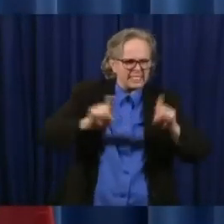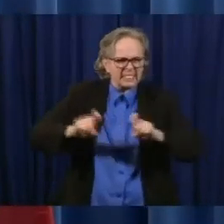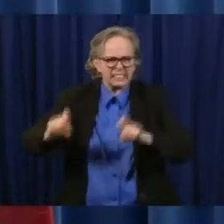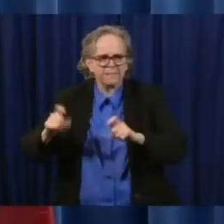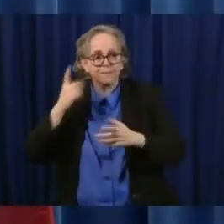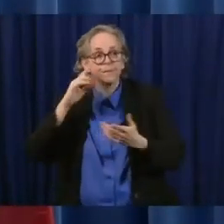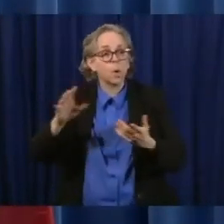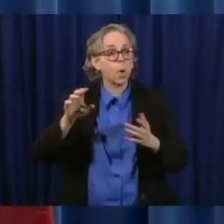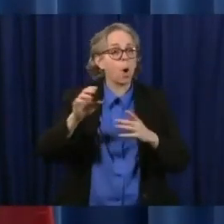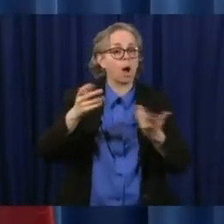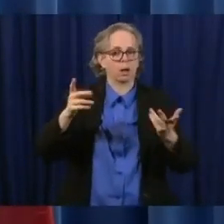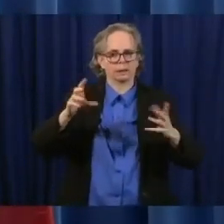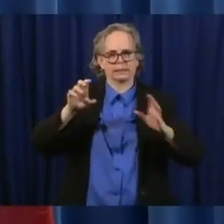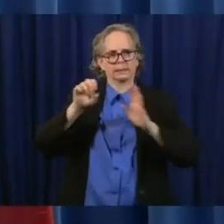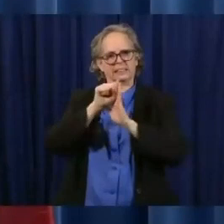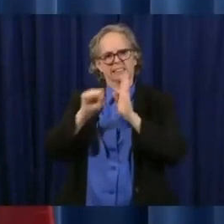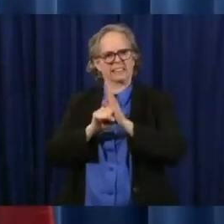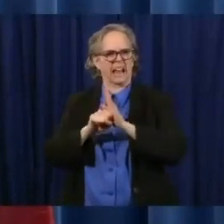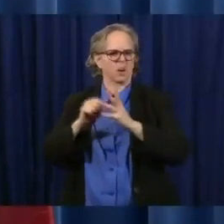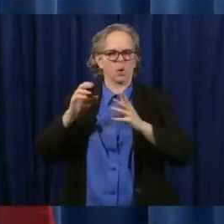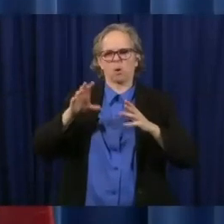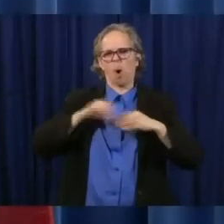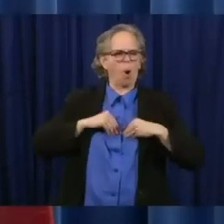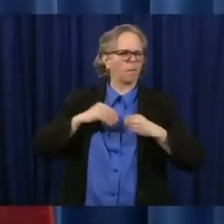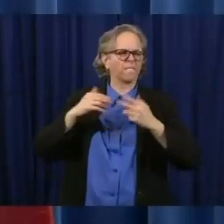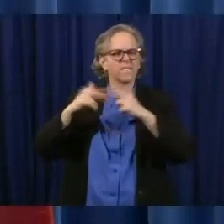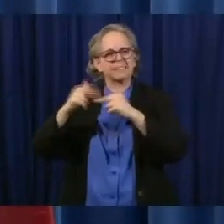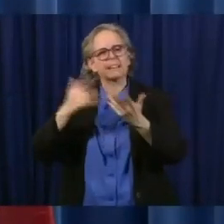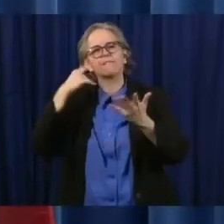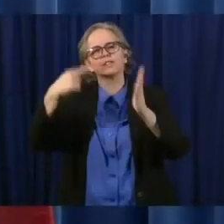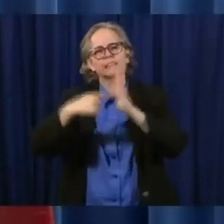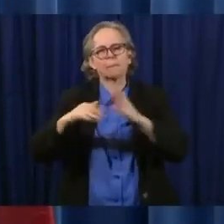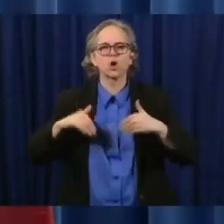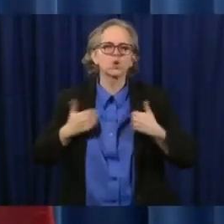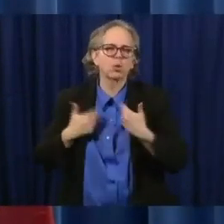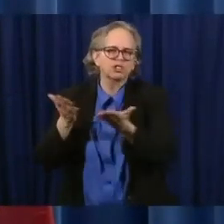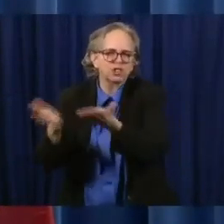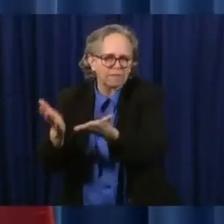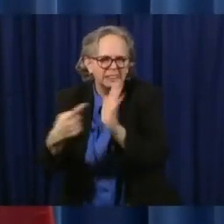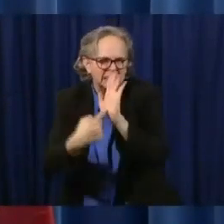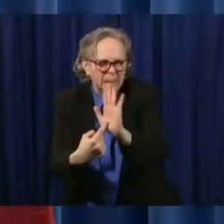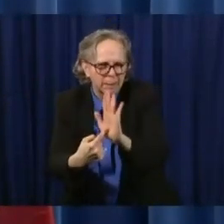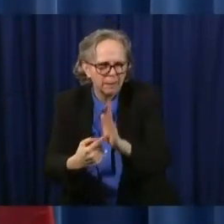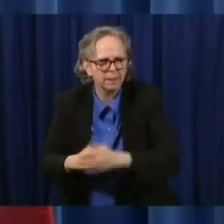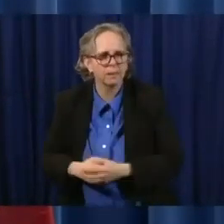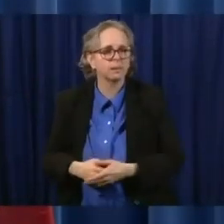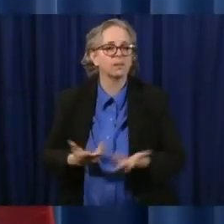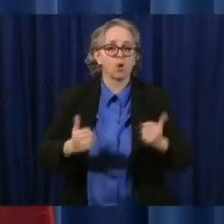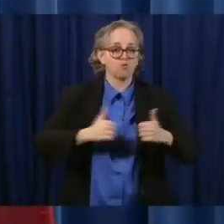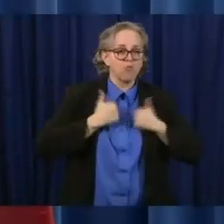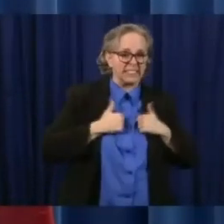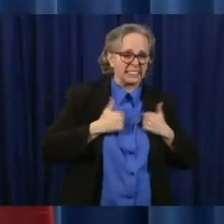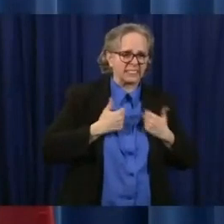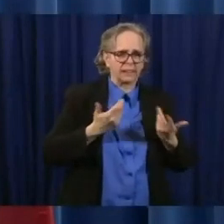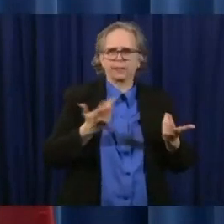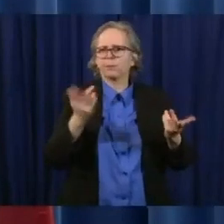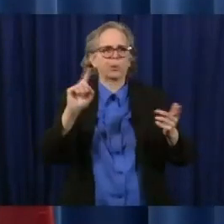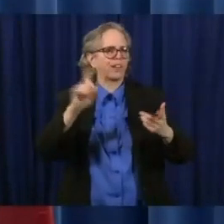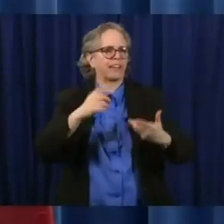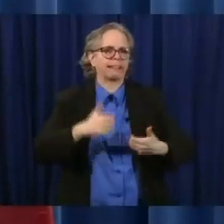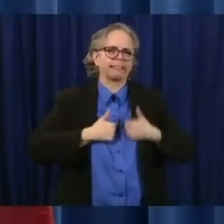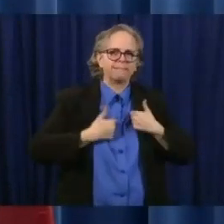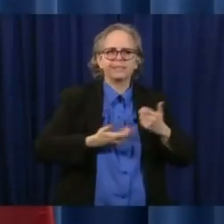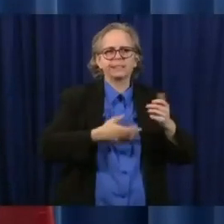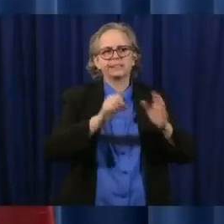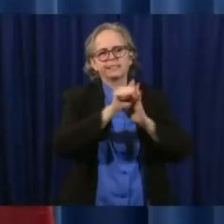facilities, such as youth service cases, and testing completed for residents of state-owned facilities, such as prisons, youth detention